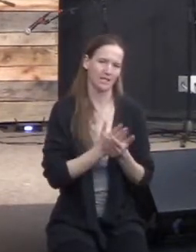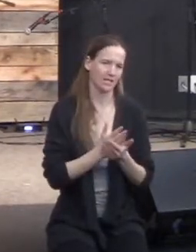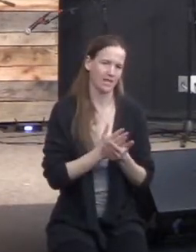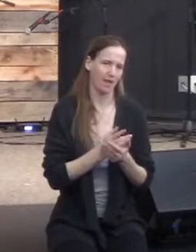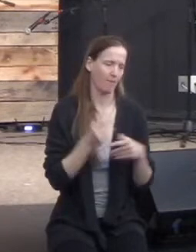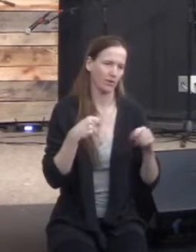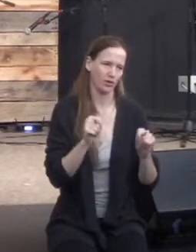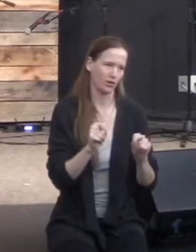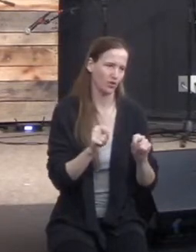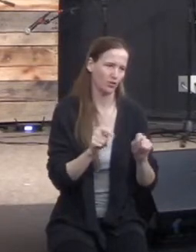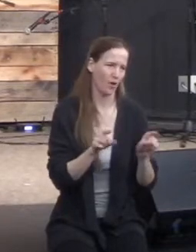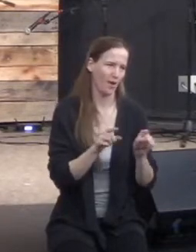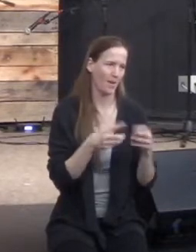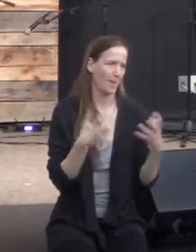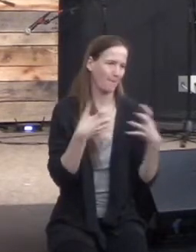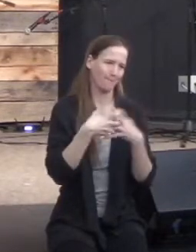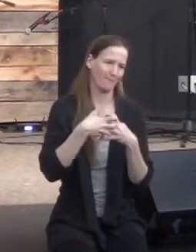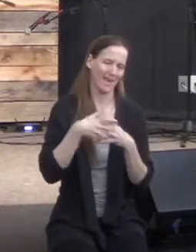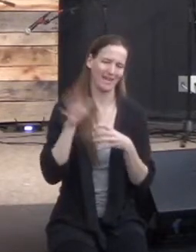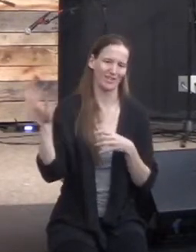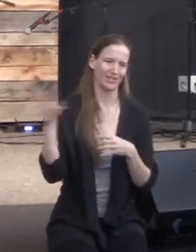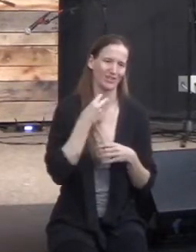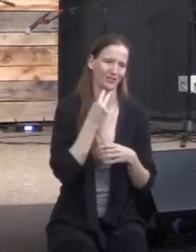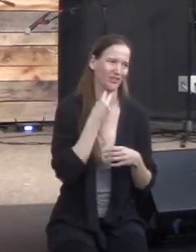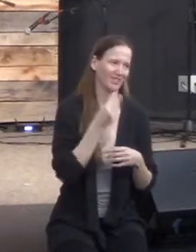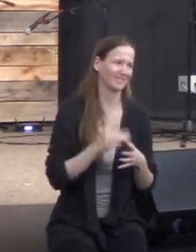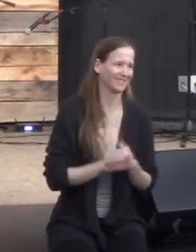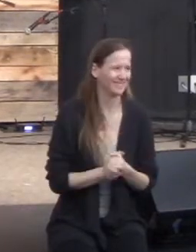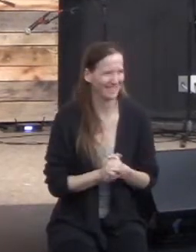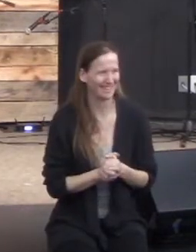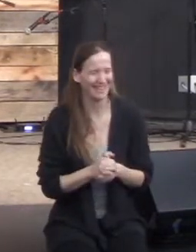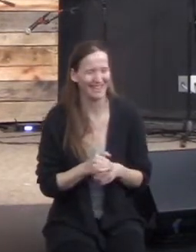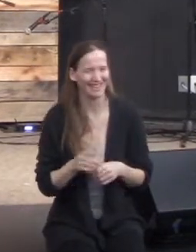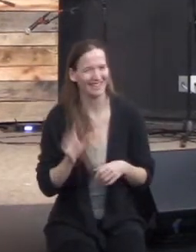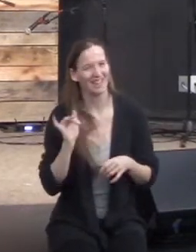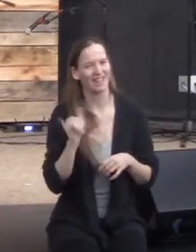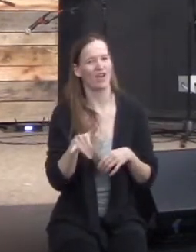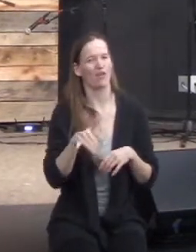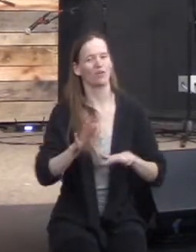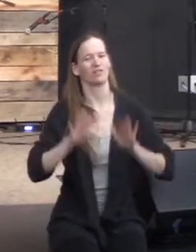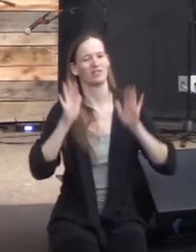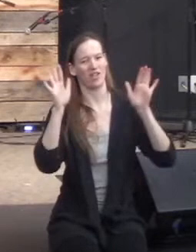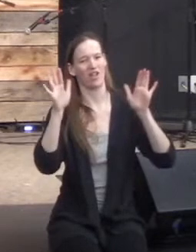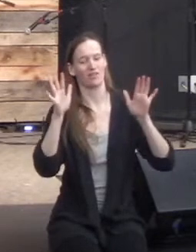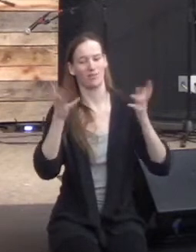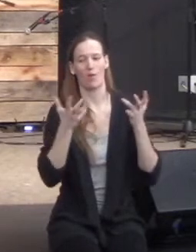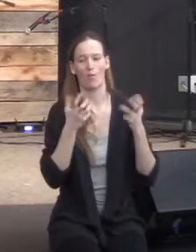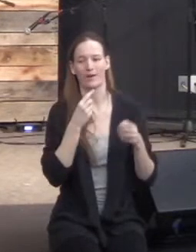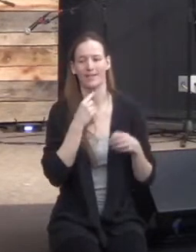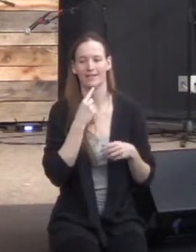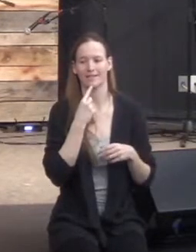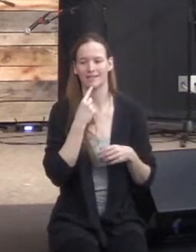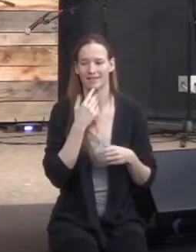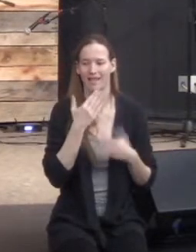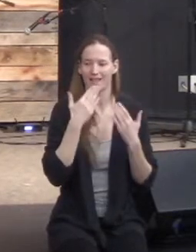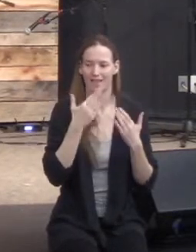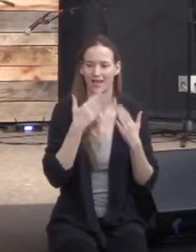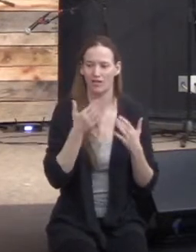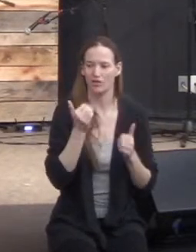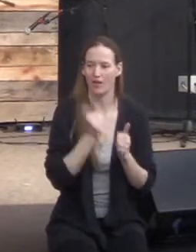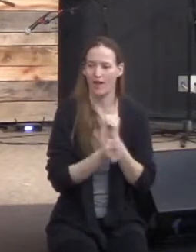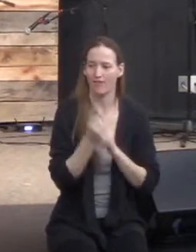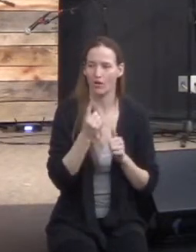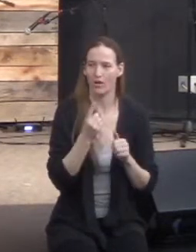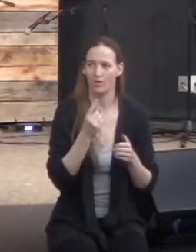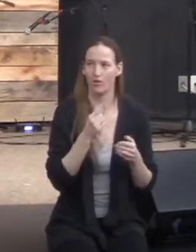pull it off. That was awesome. And man, I gotta say thank you to everyone that was talking about their